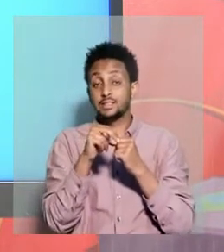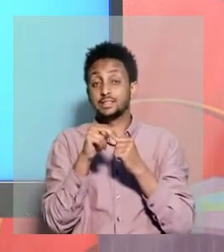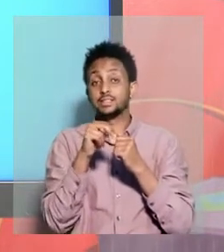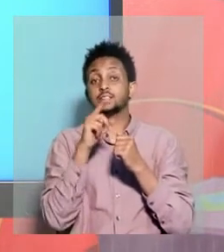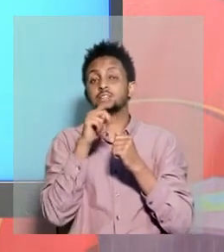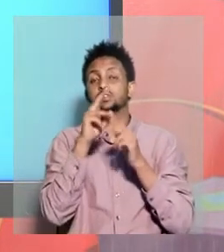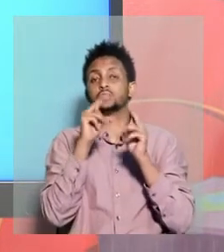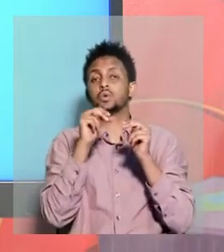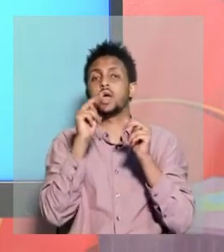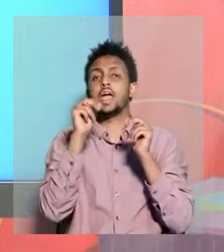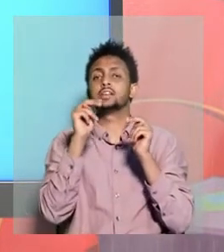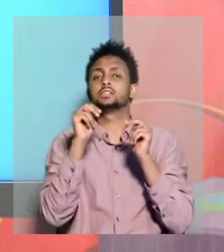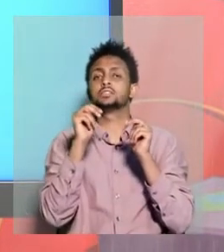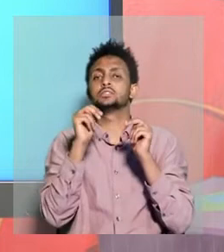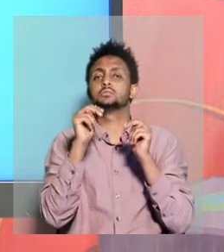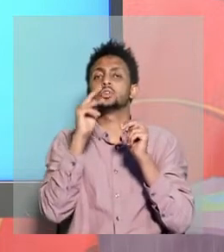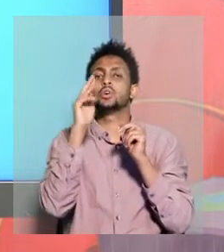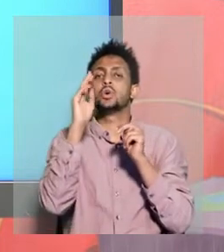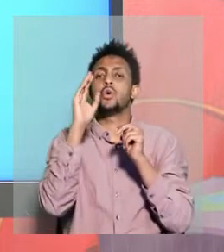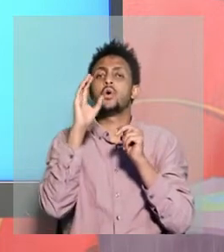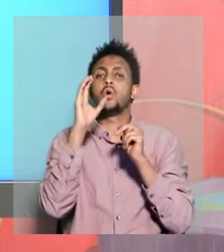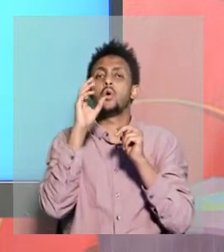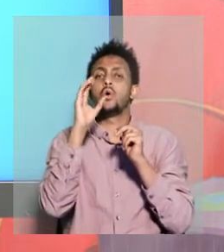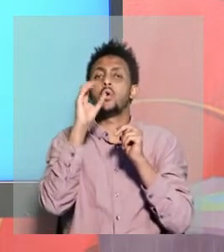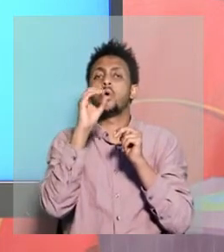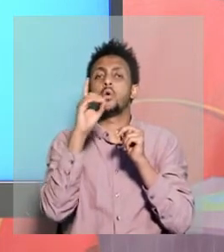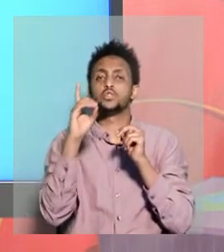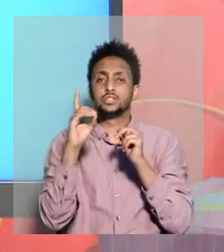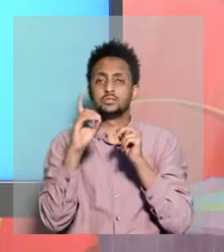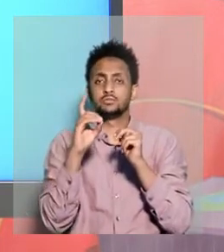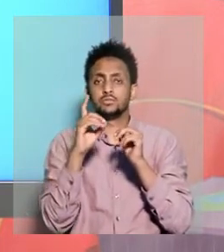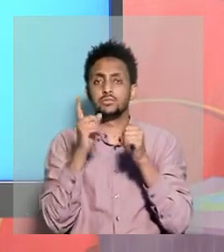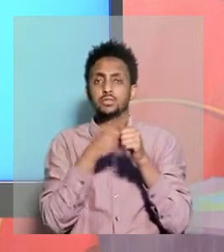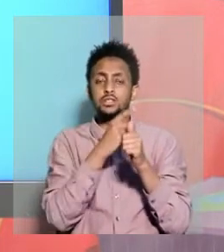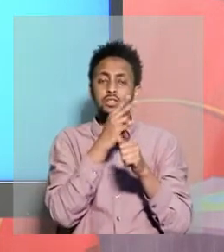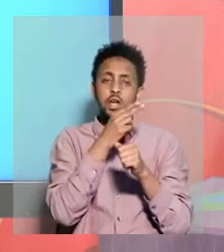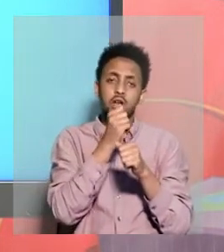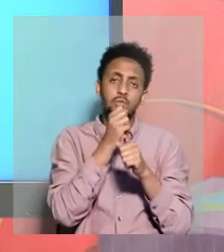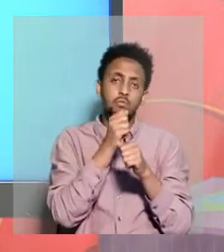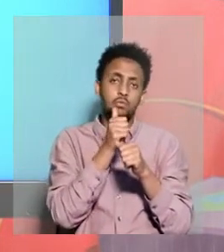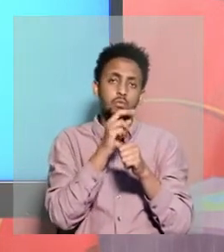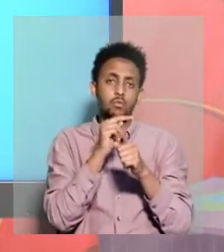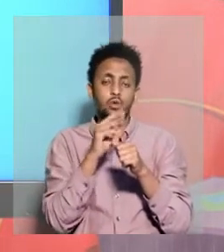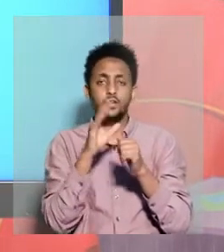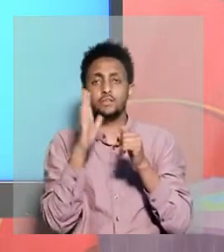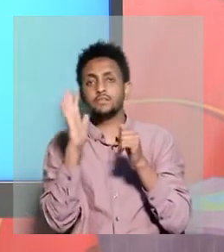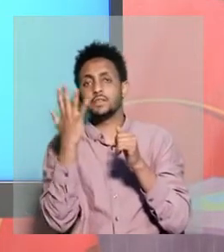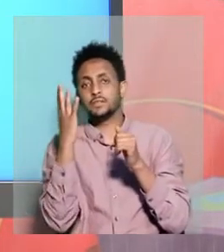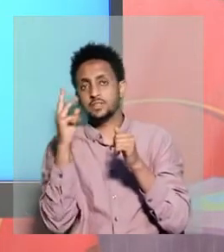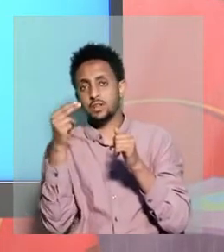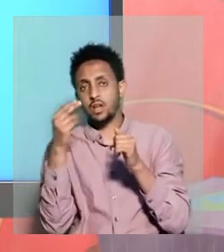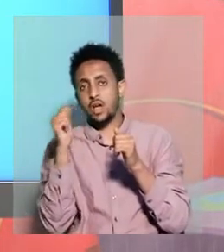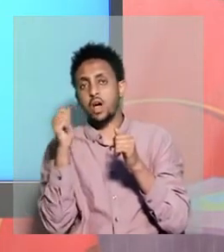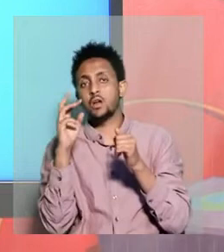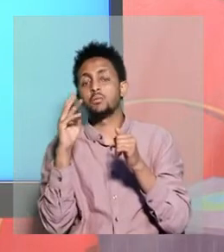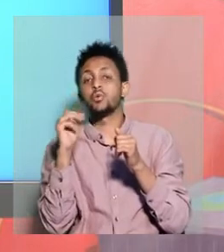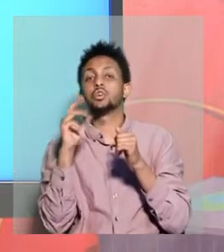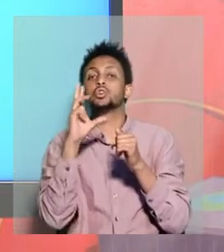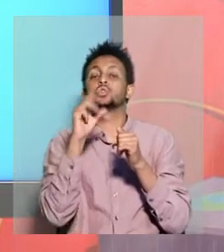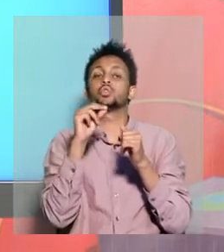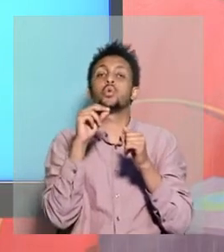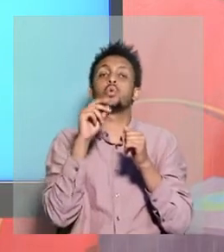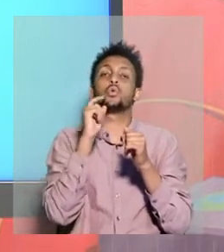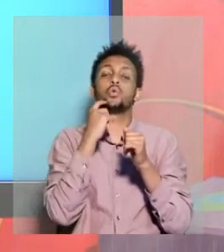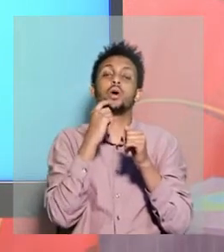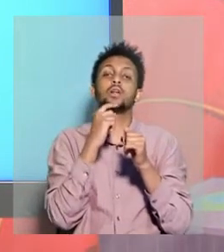and note that n should be odd harmonics. There is the first harmonic, the third harmonic, the fifth harmonic, and so on. There is no